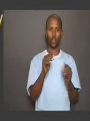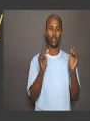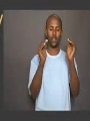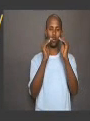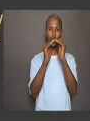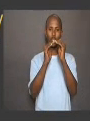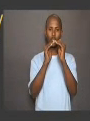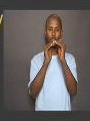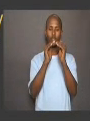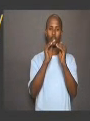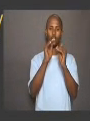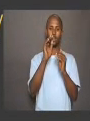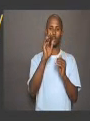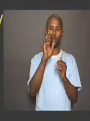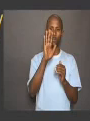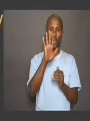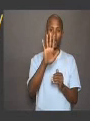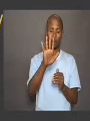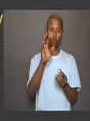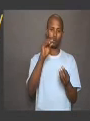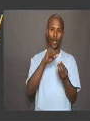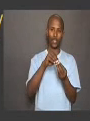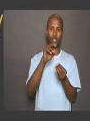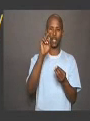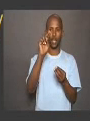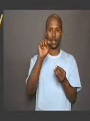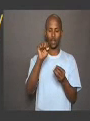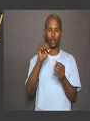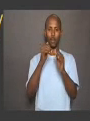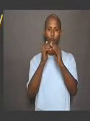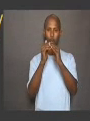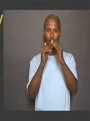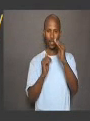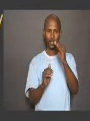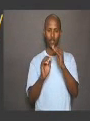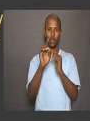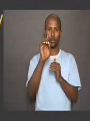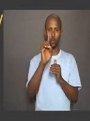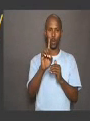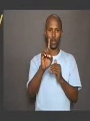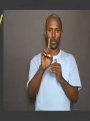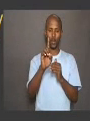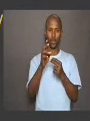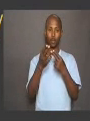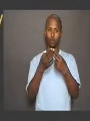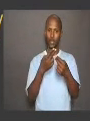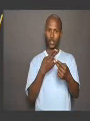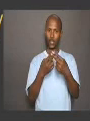AN equals 5 plus N minus